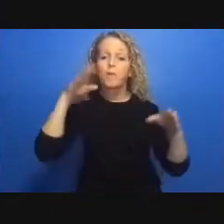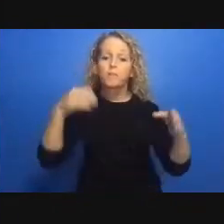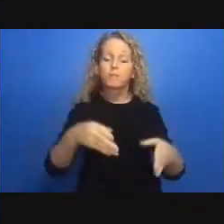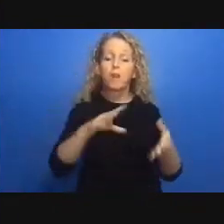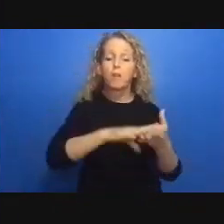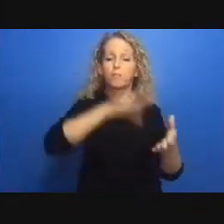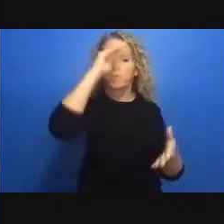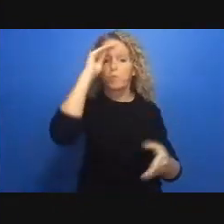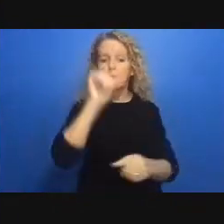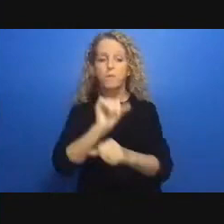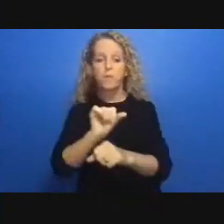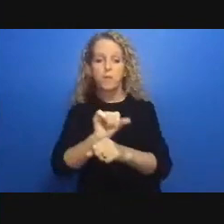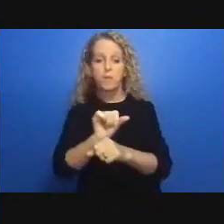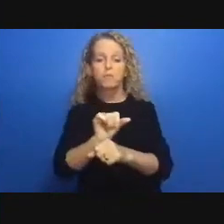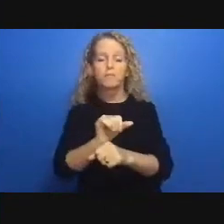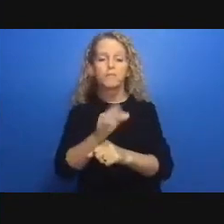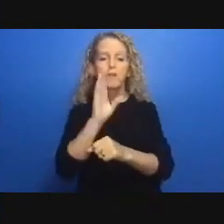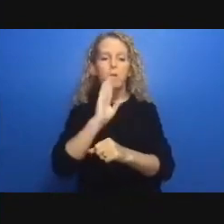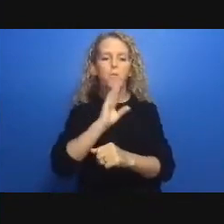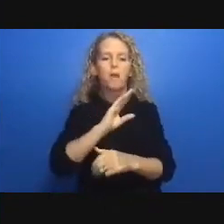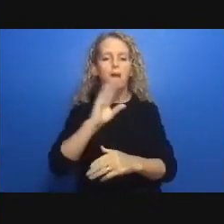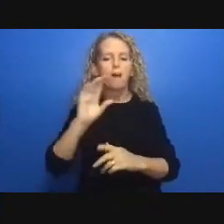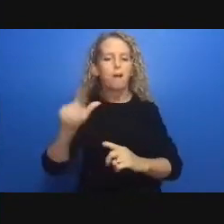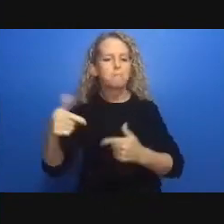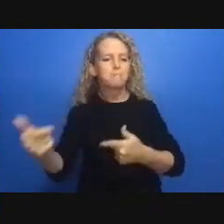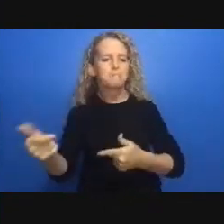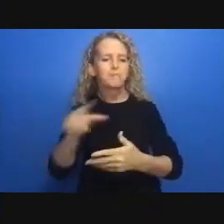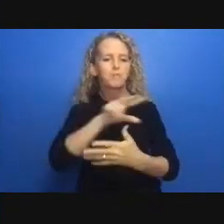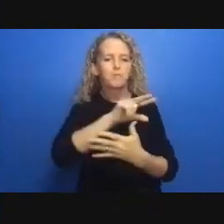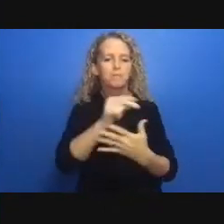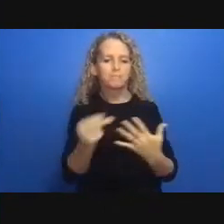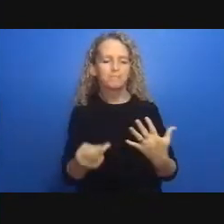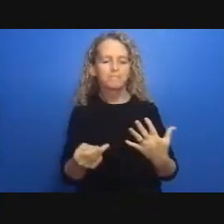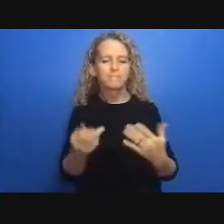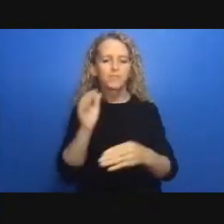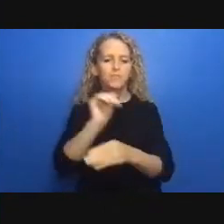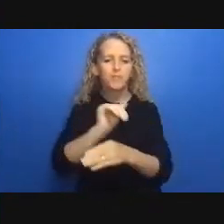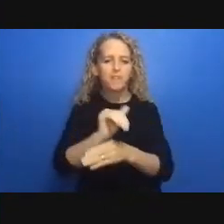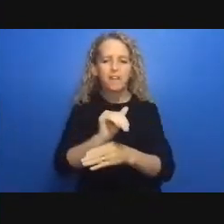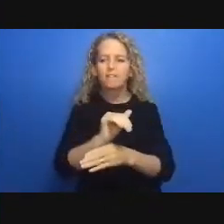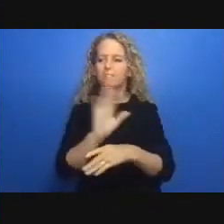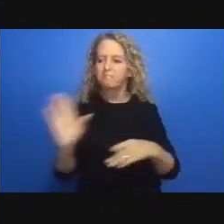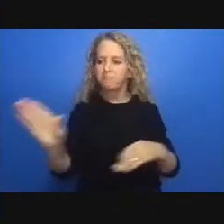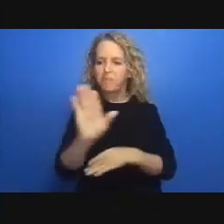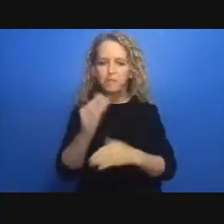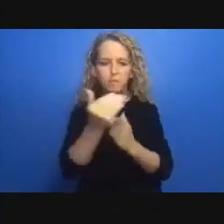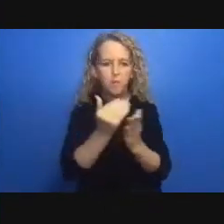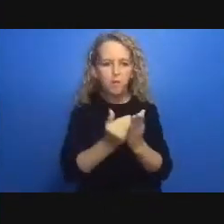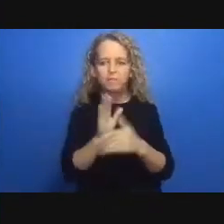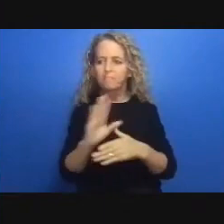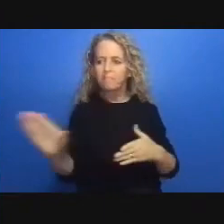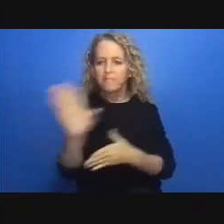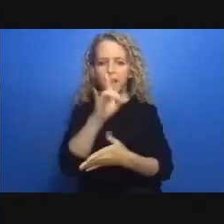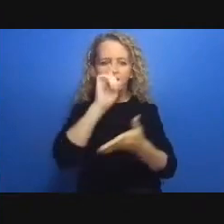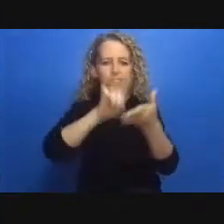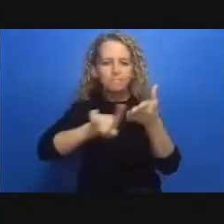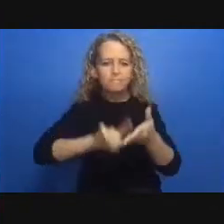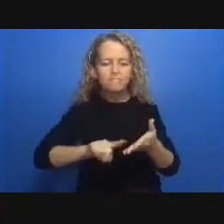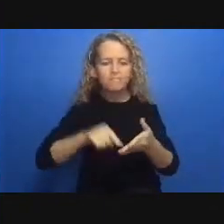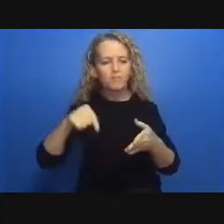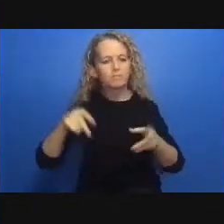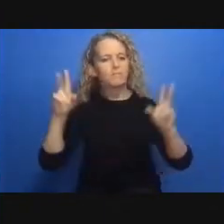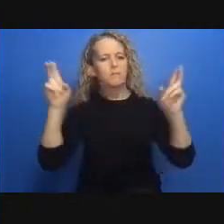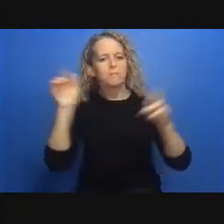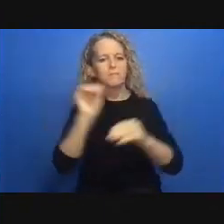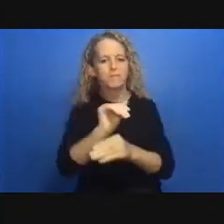I'm going to let the panelists come to you soon to talk to you about what they've done in their report and what kind of digging that they've done on the topic this evening. But